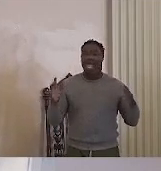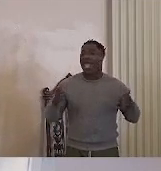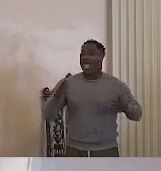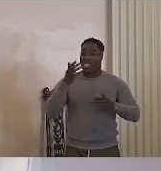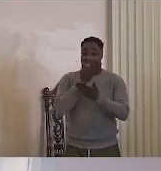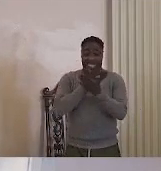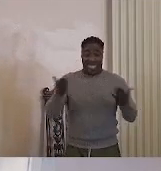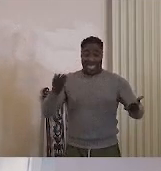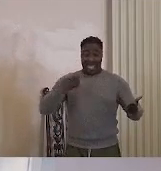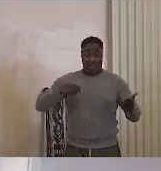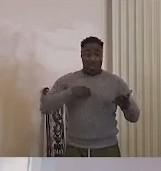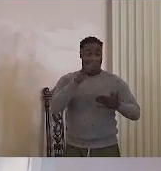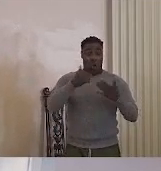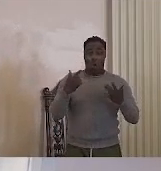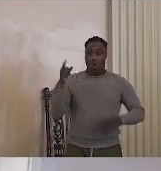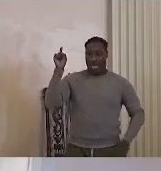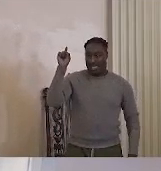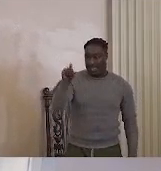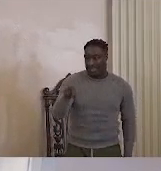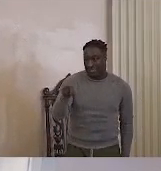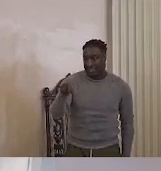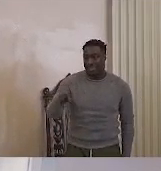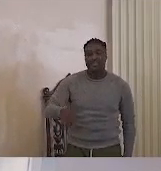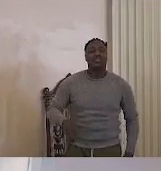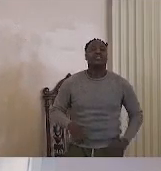which we all depend.